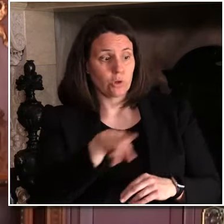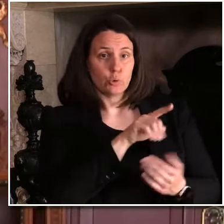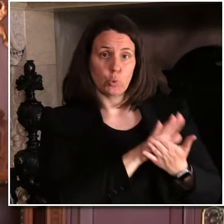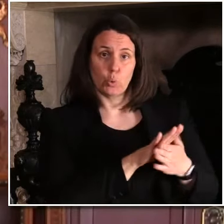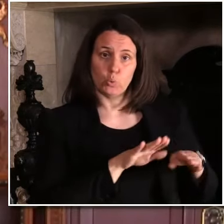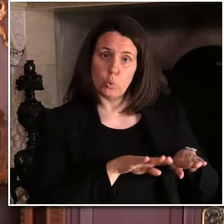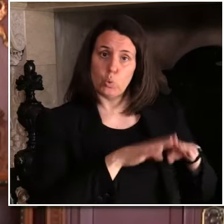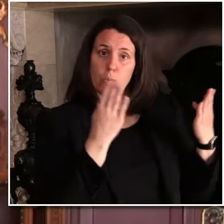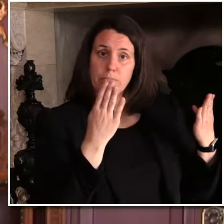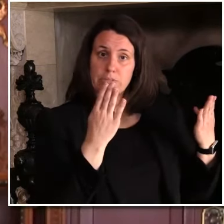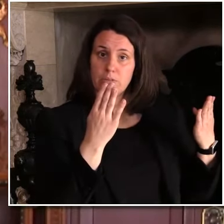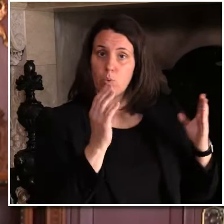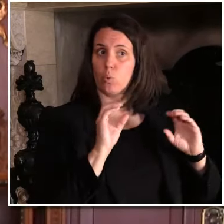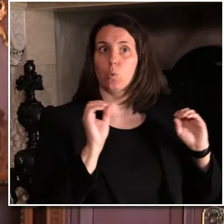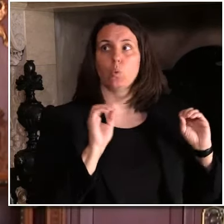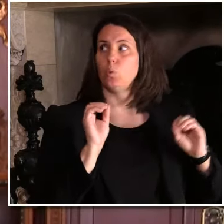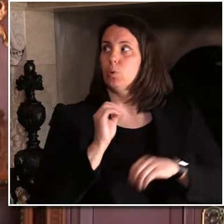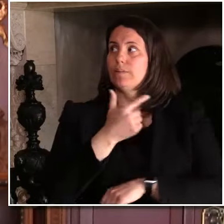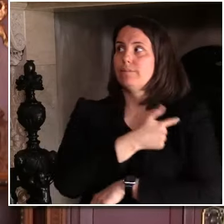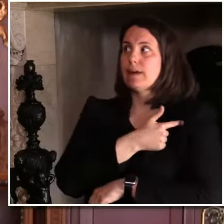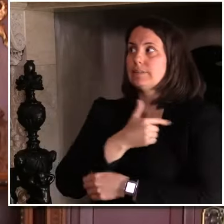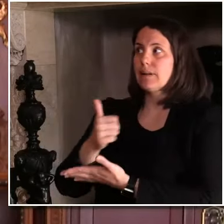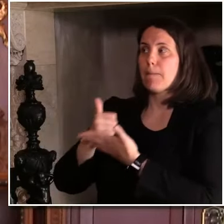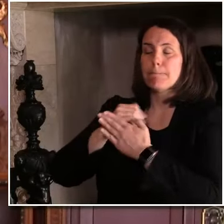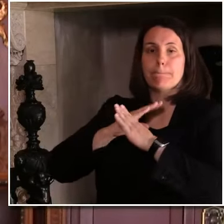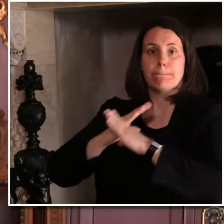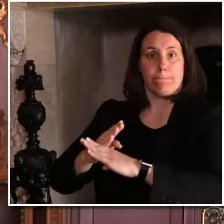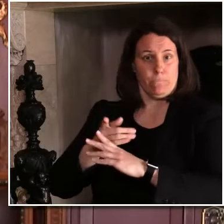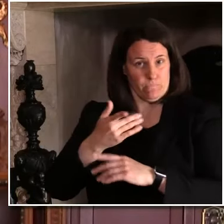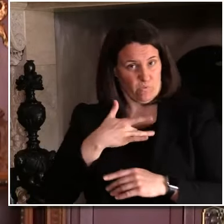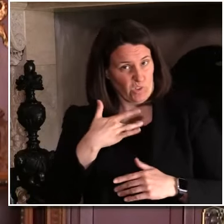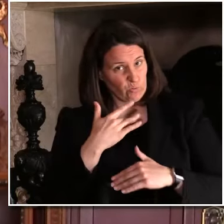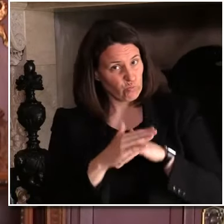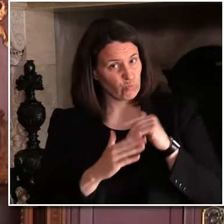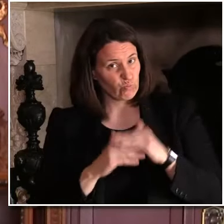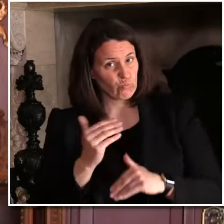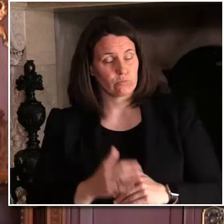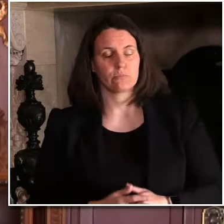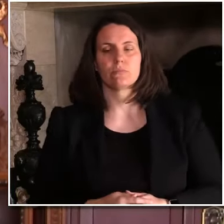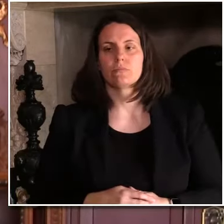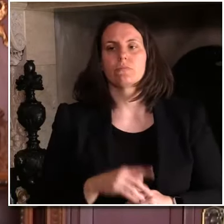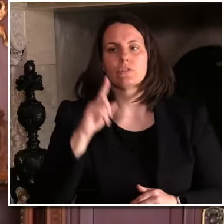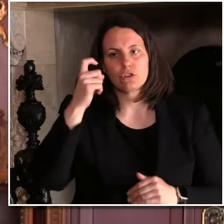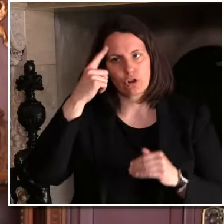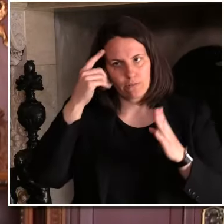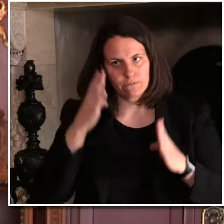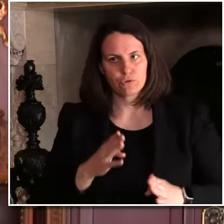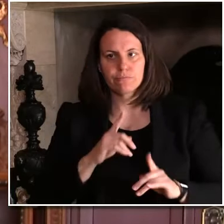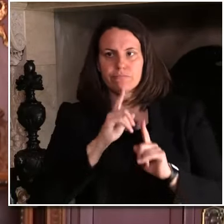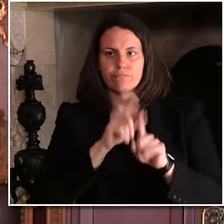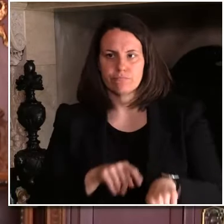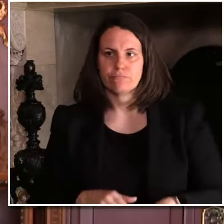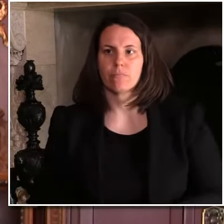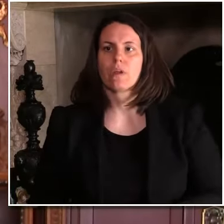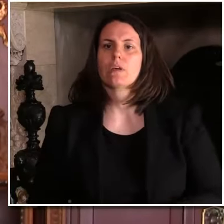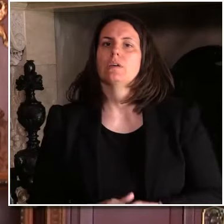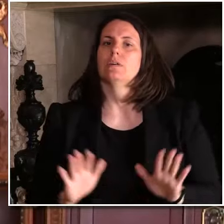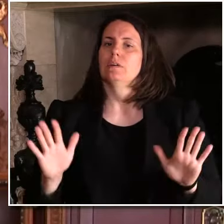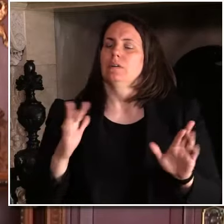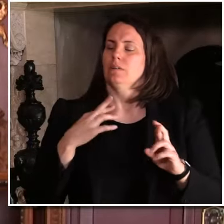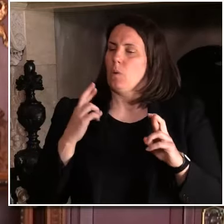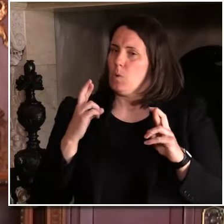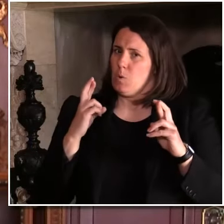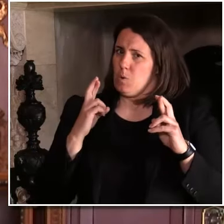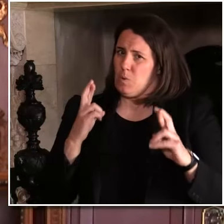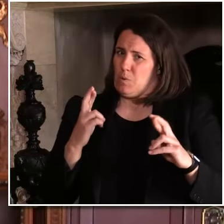it's our hope that school will open this fall. And if we do the right things, we will be in a position that the